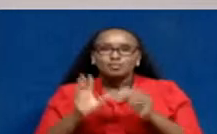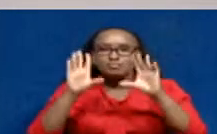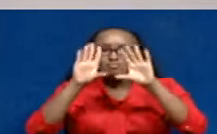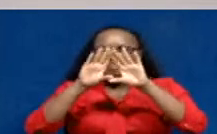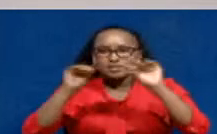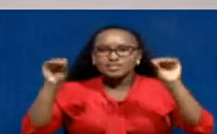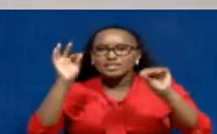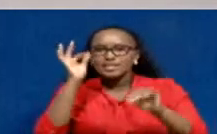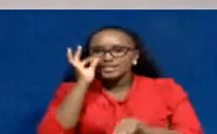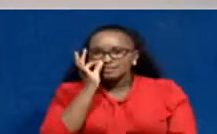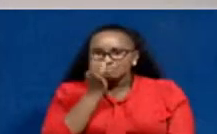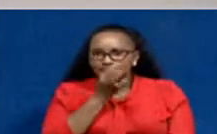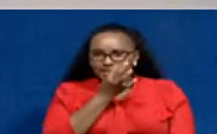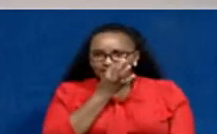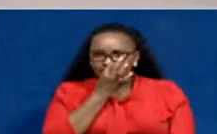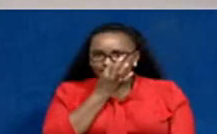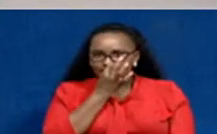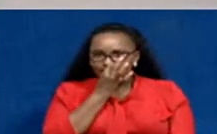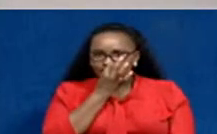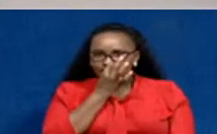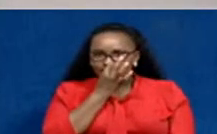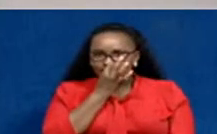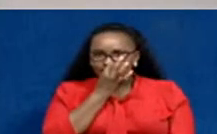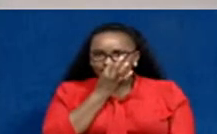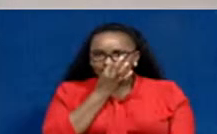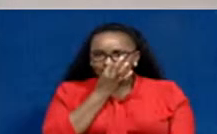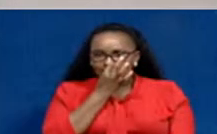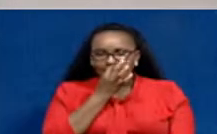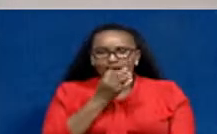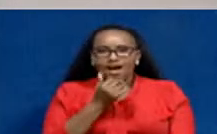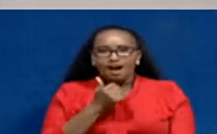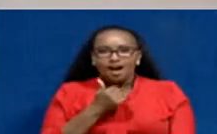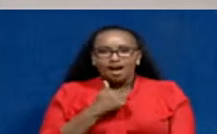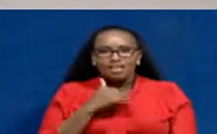President Mwai Kibaki epitomized the quote